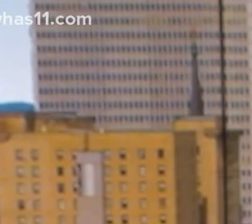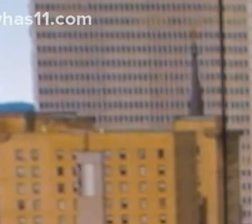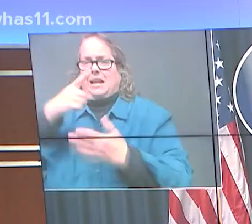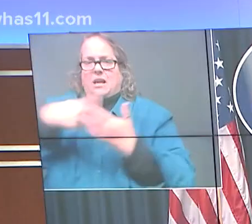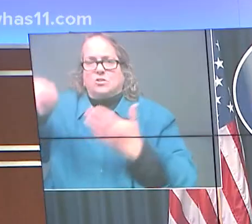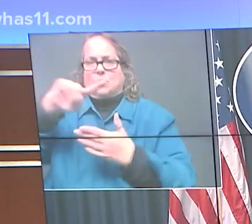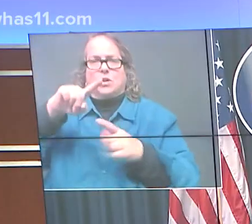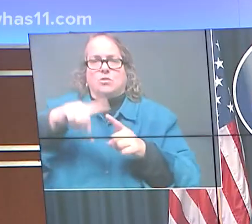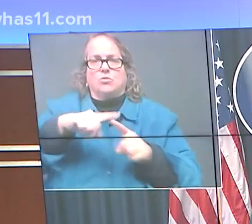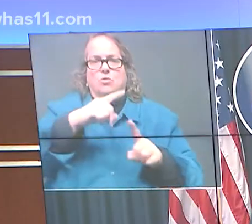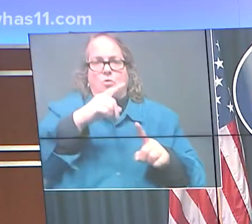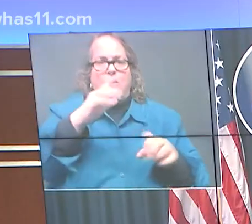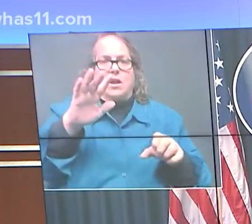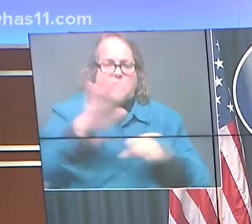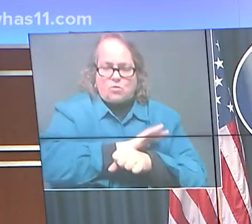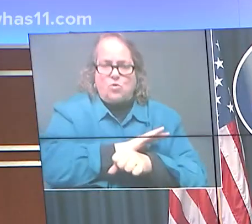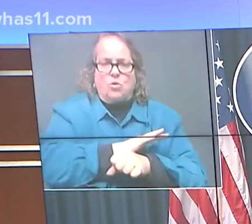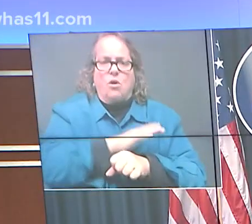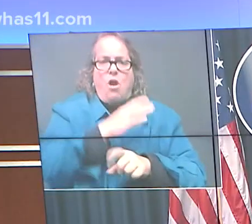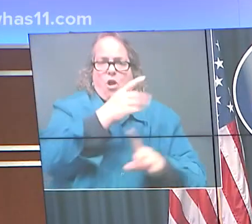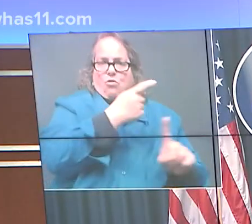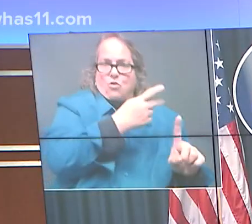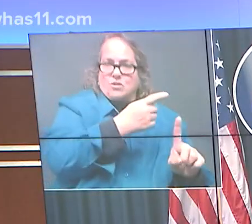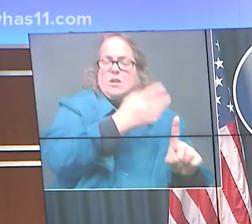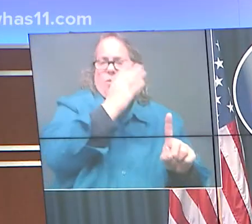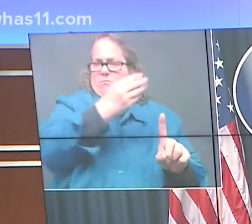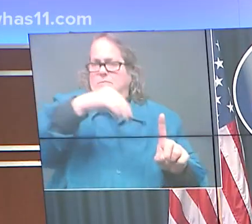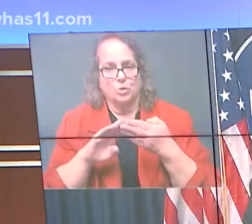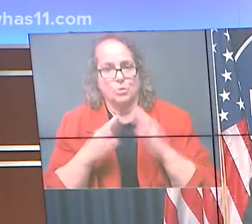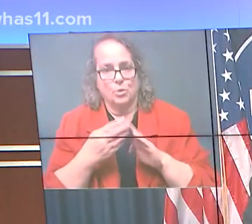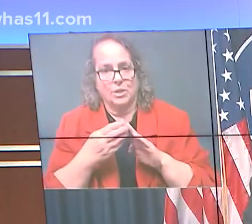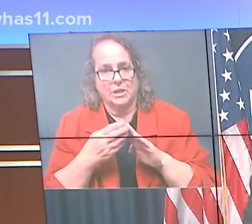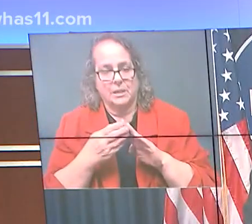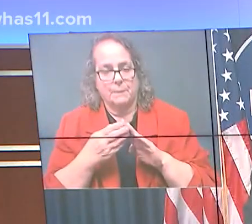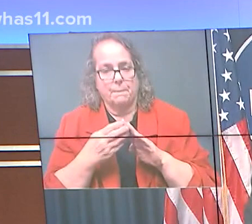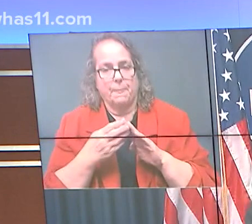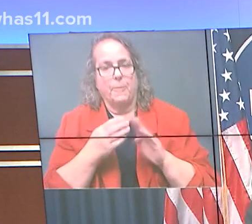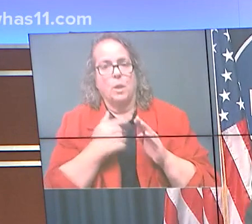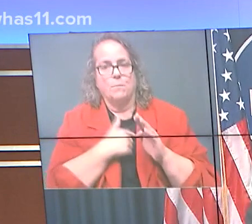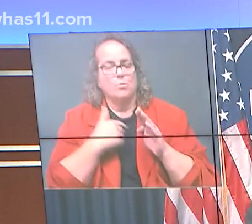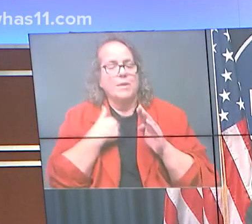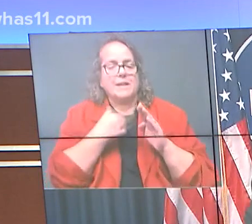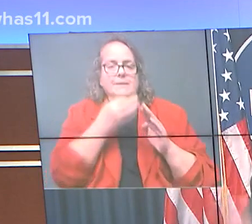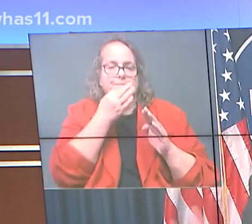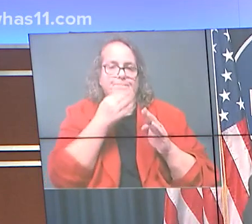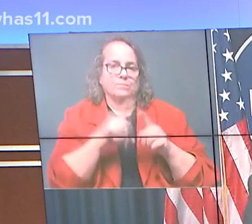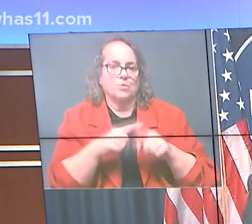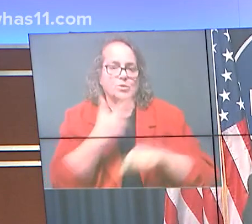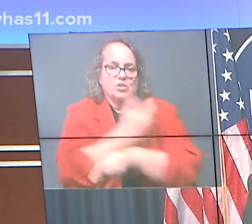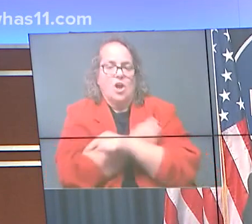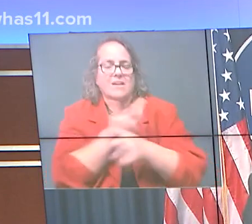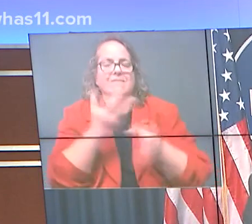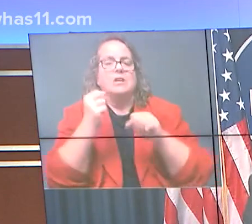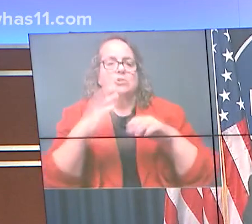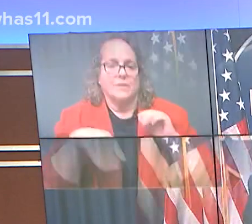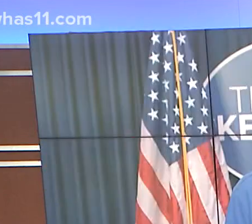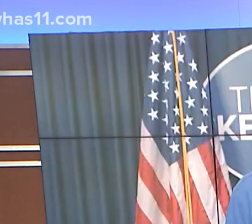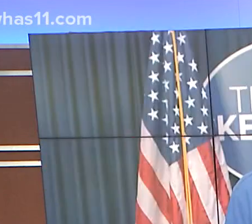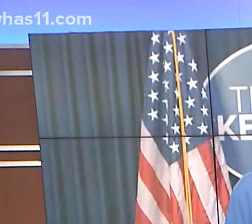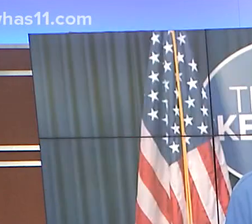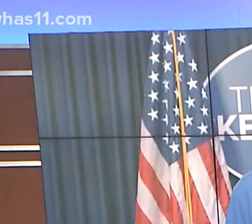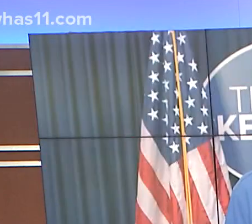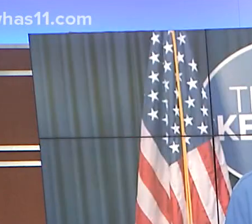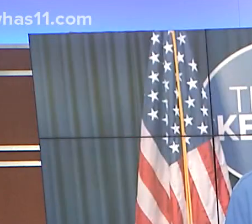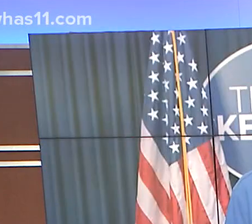At the beginning of this pandemic, the briefings from Kentucky Governor Andy Beshear were a must-watch for many Kentuckians. We carried them live